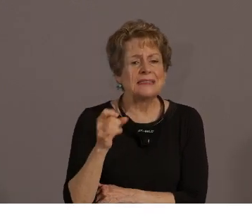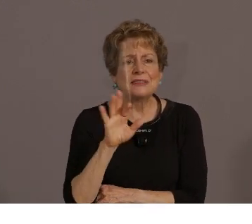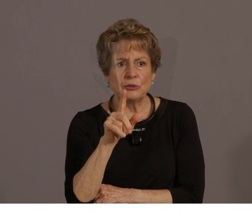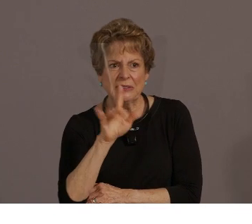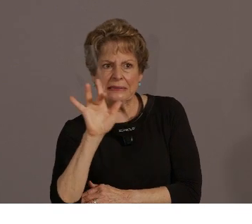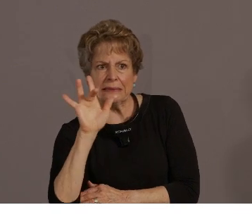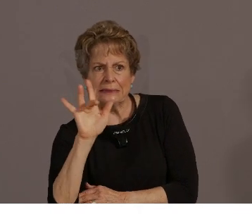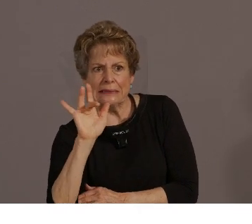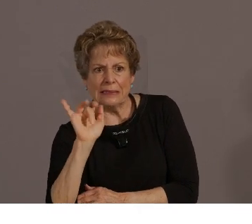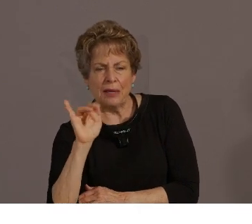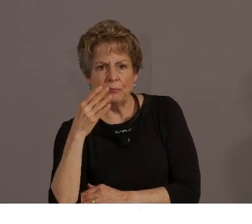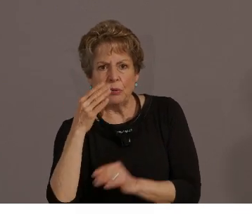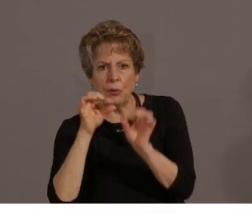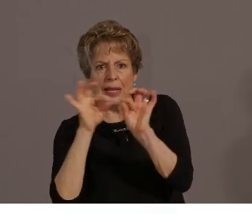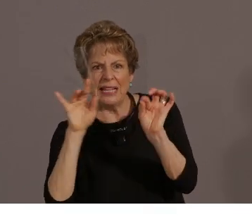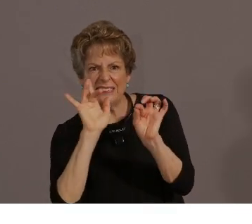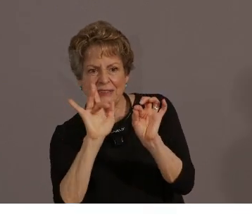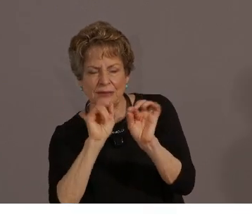their